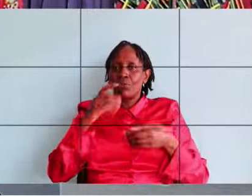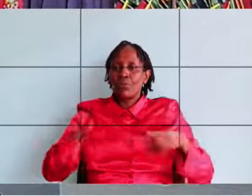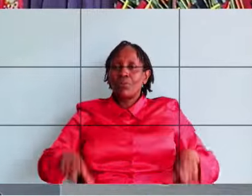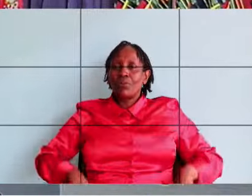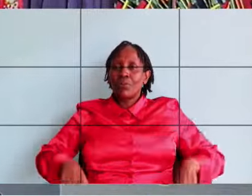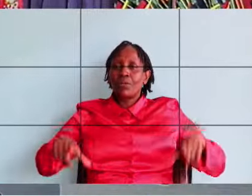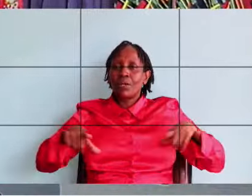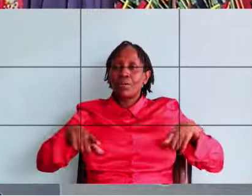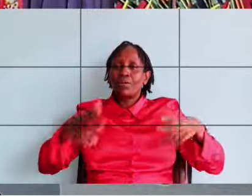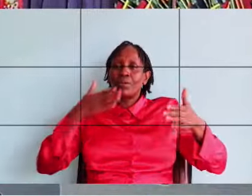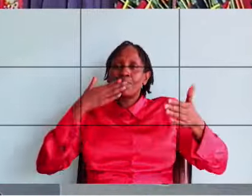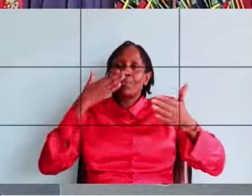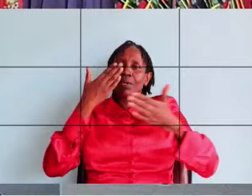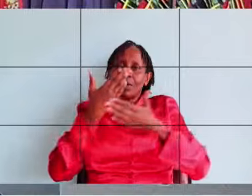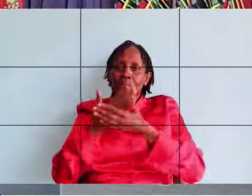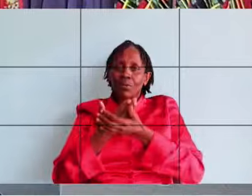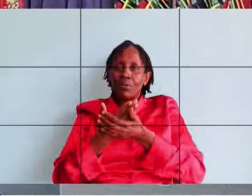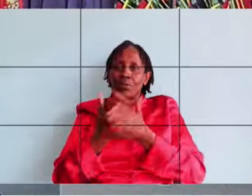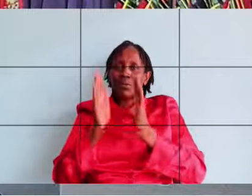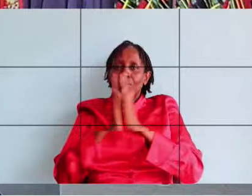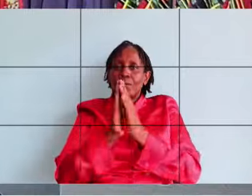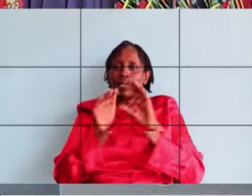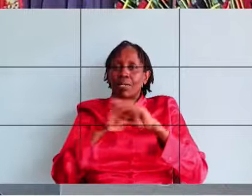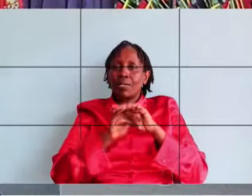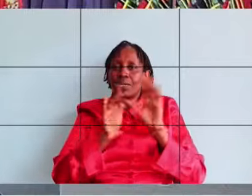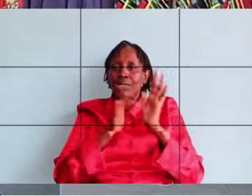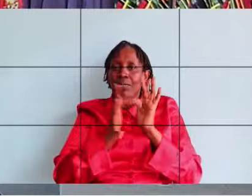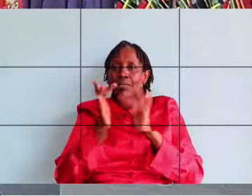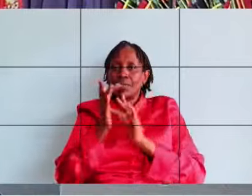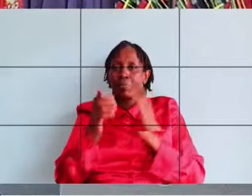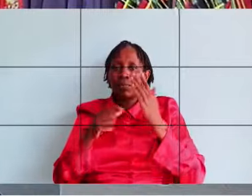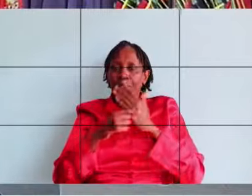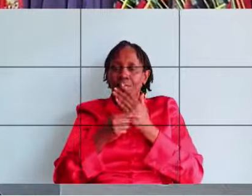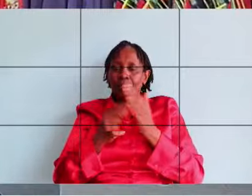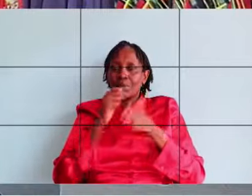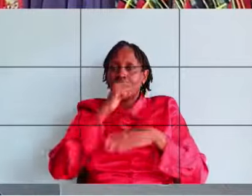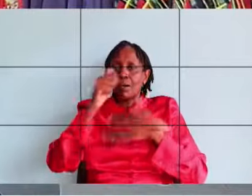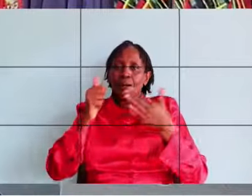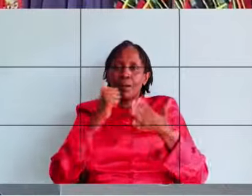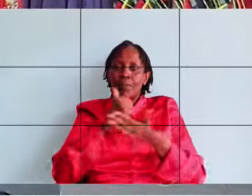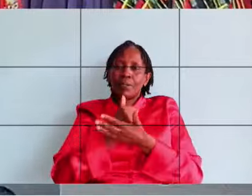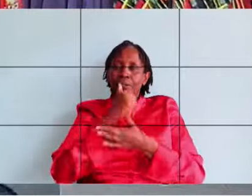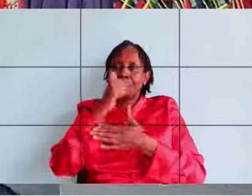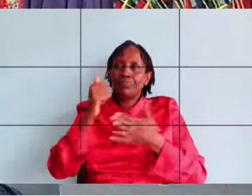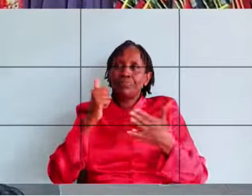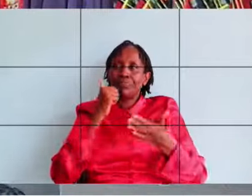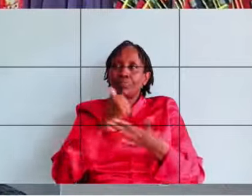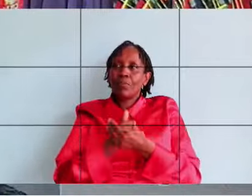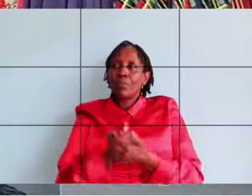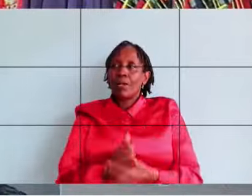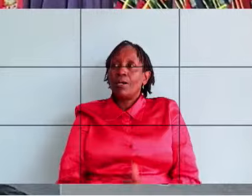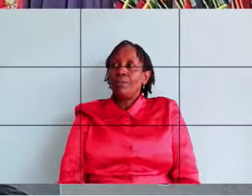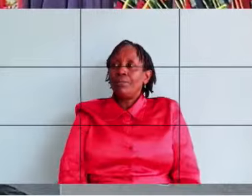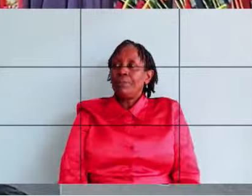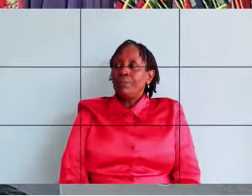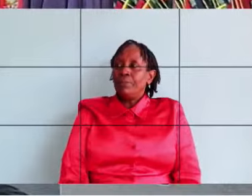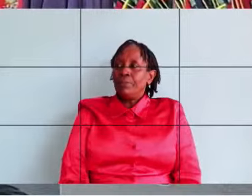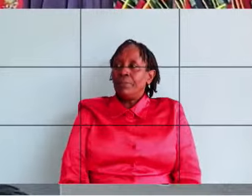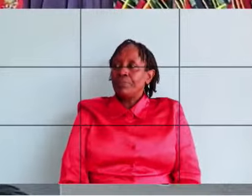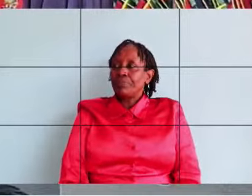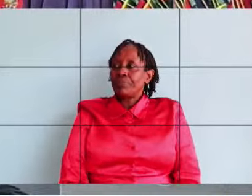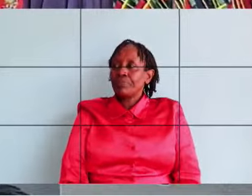we thank you, for this is our prayer in Jesus' mighty name. Amen, amen. Let me request all who will be